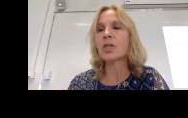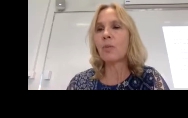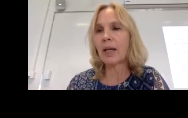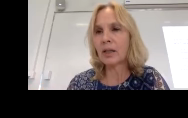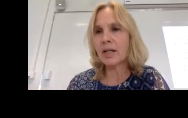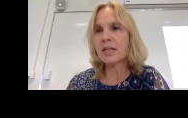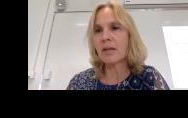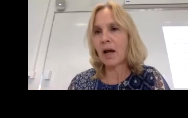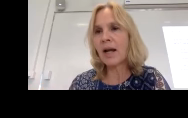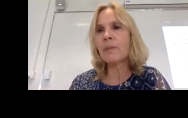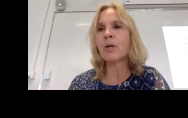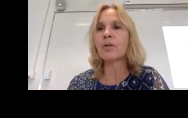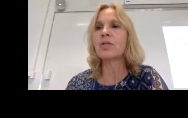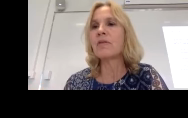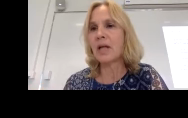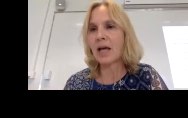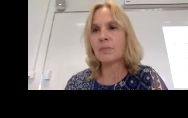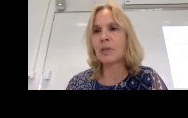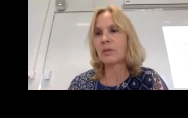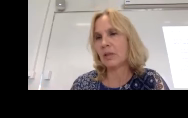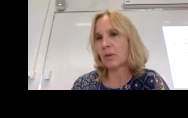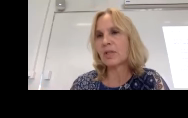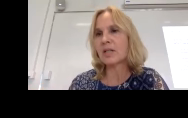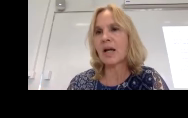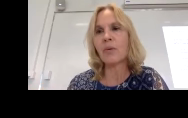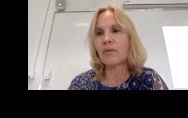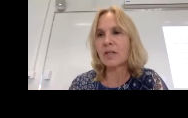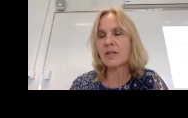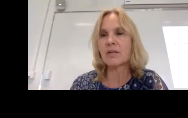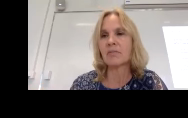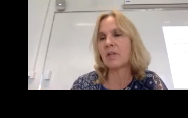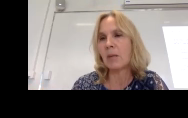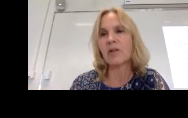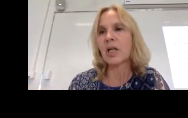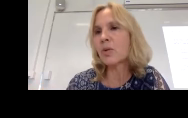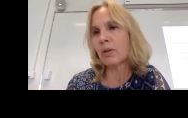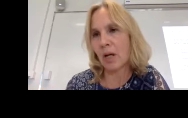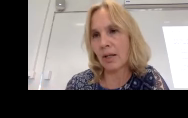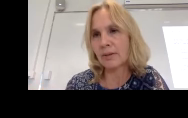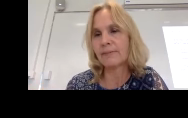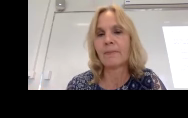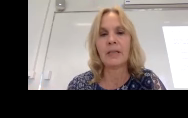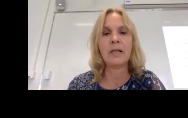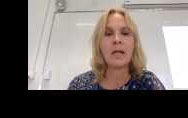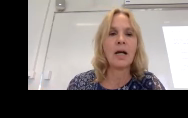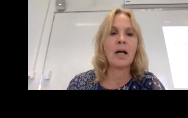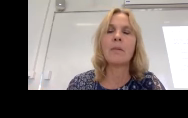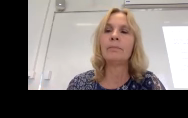have to actually recognize the item in order to do the task, in order to decide whether this is the name of a country or not.